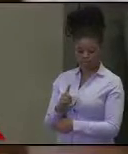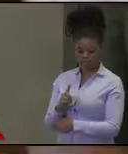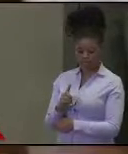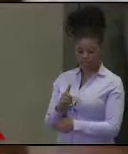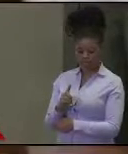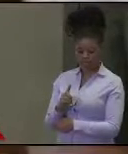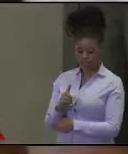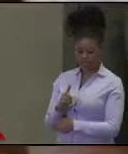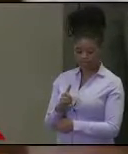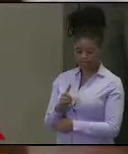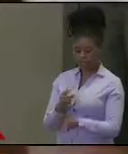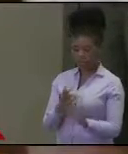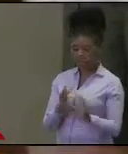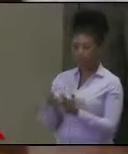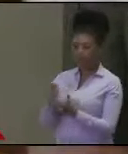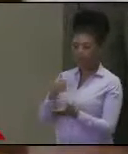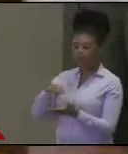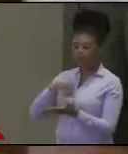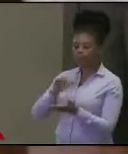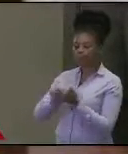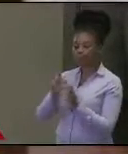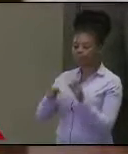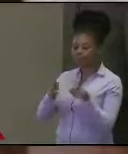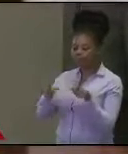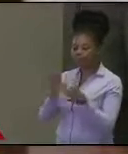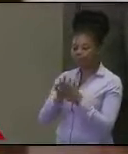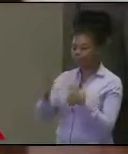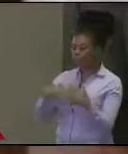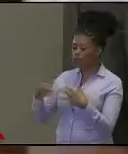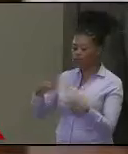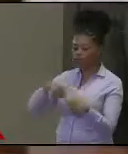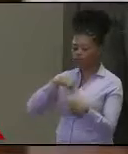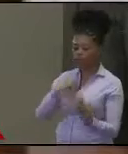integrity and how we treat people in whatever that we are doing.